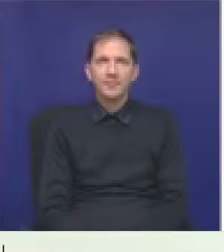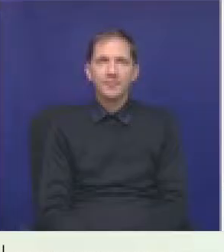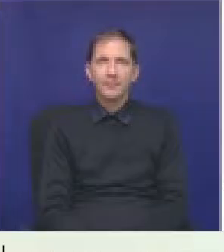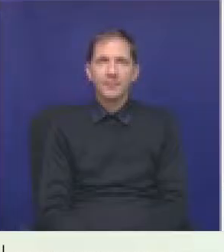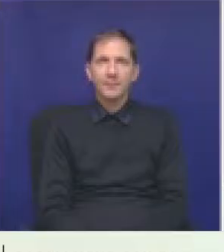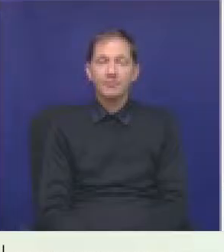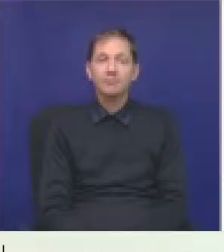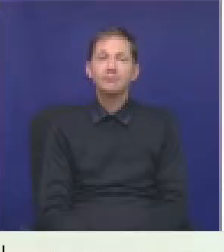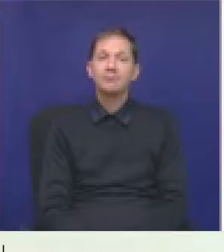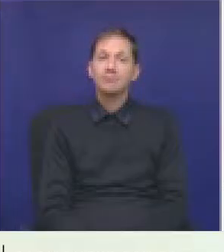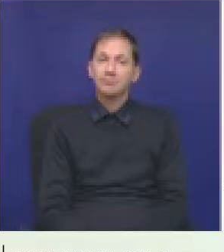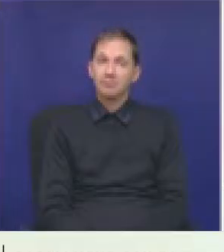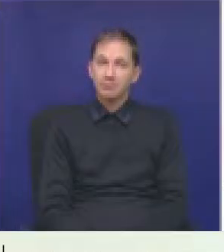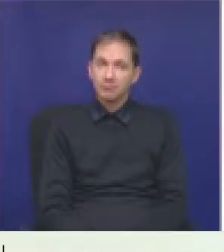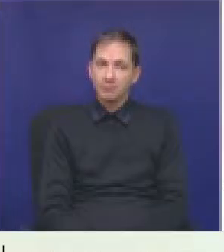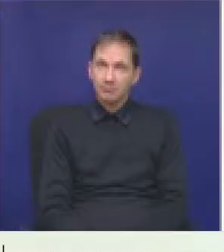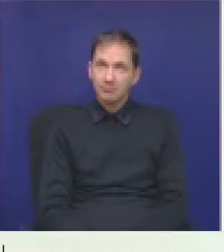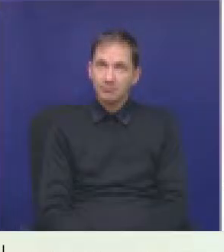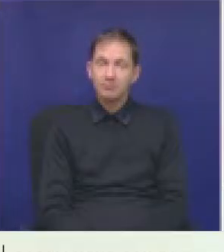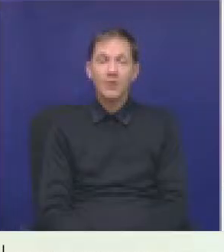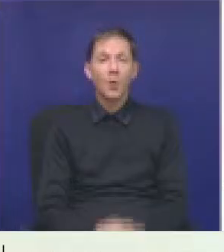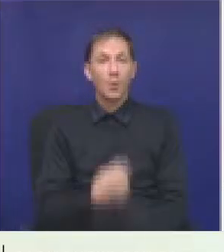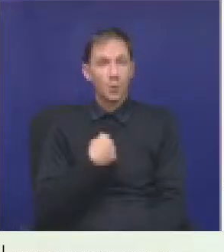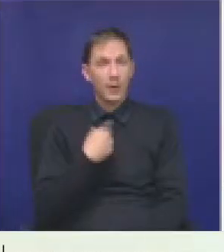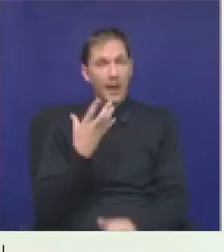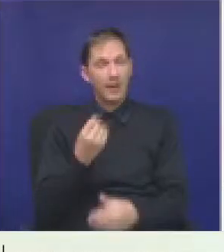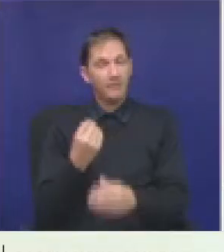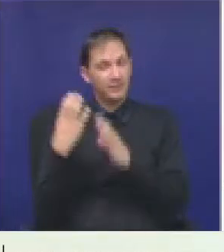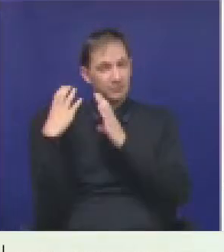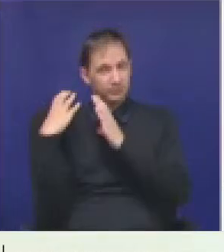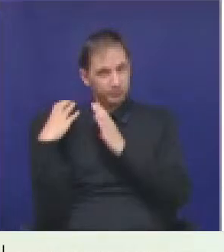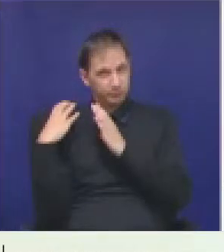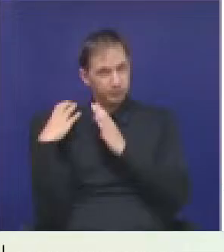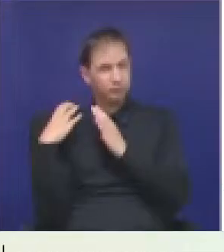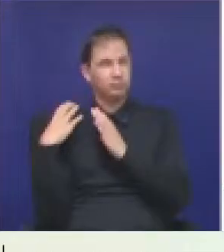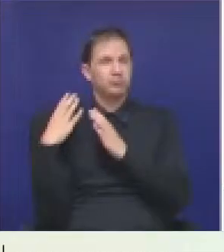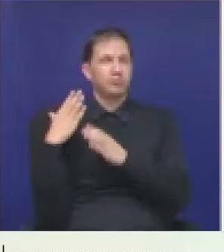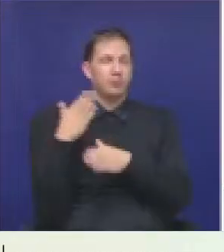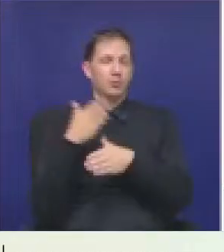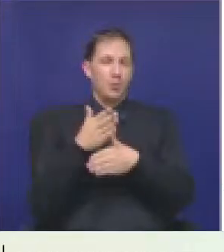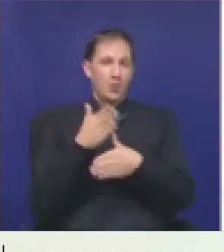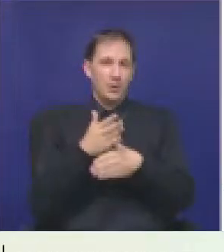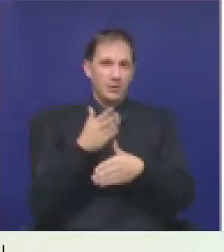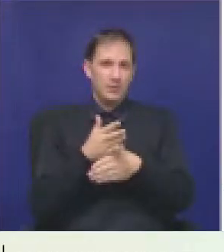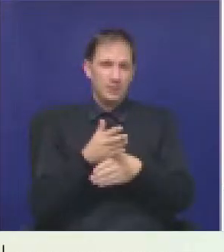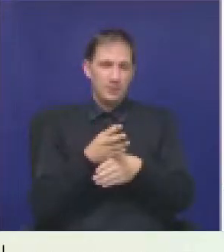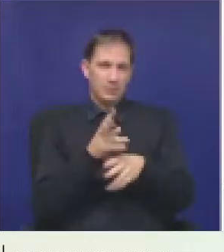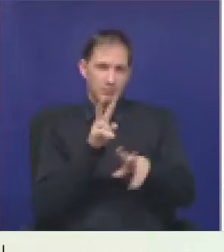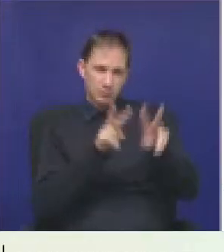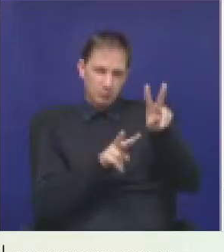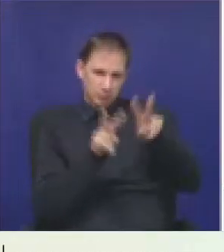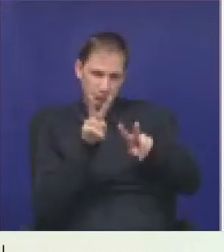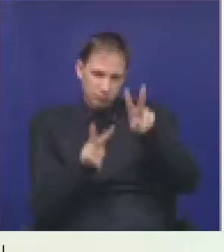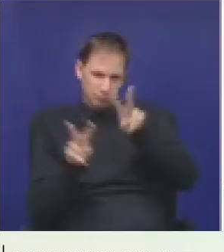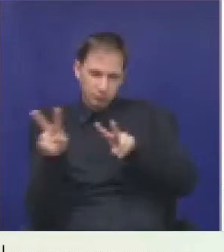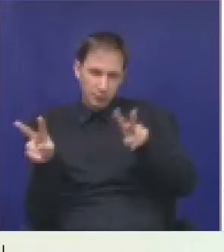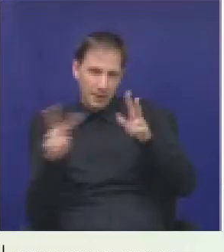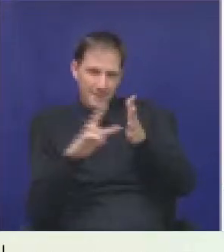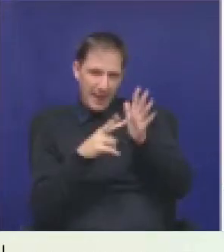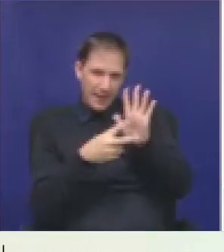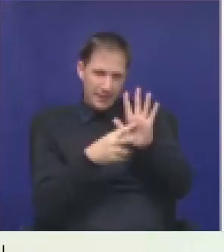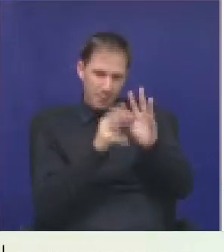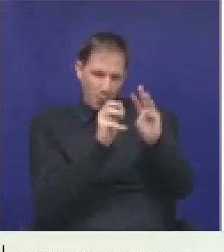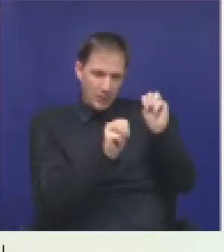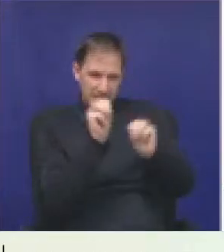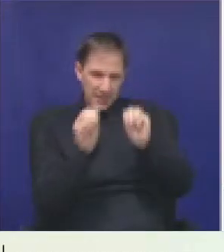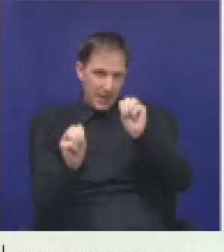And I'd like to, with the tasks that were set out by the chairperson of the Portfolio Committee on monitoring, planning, monitoring, and evaluation